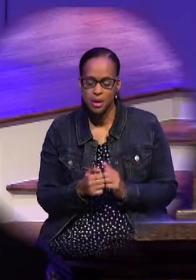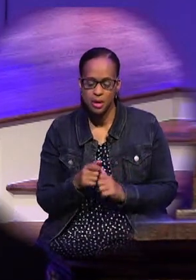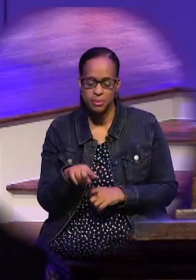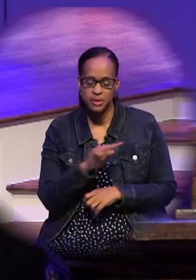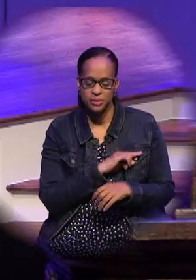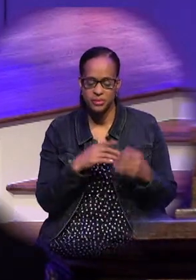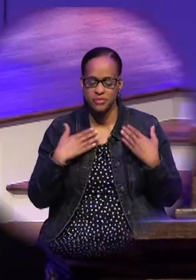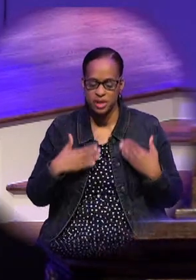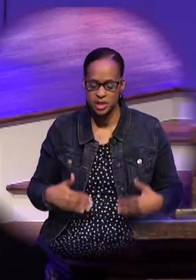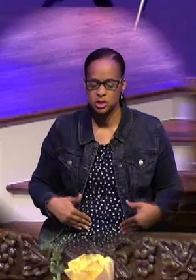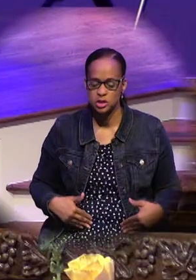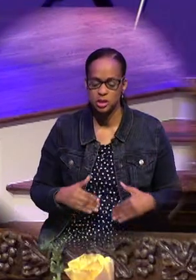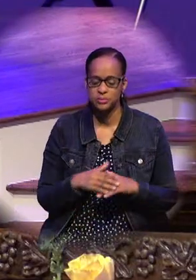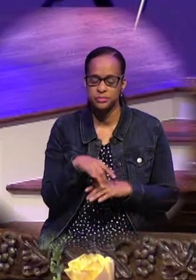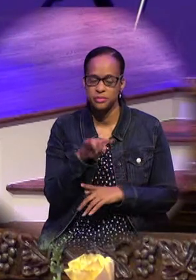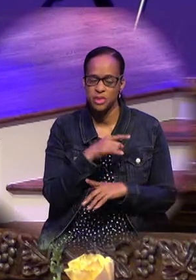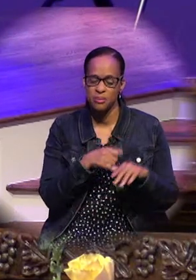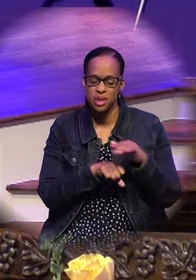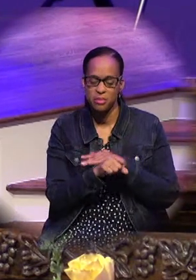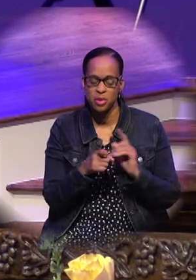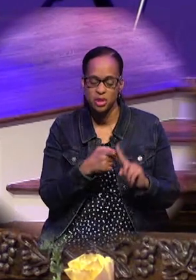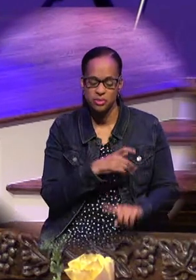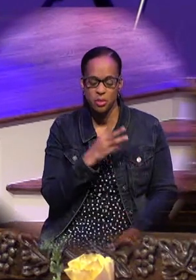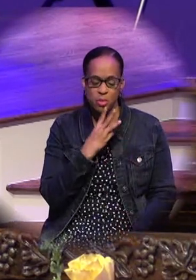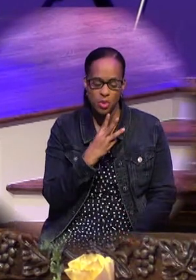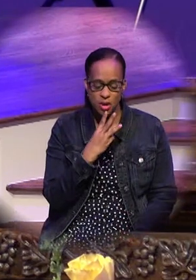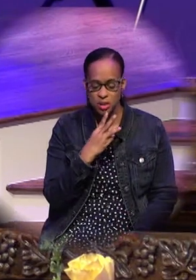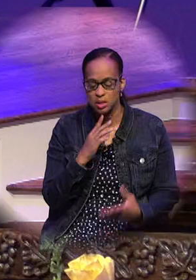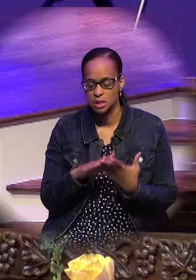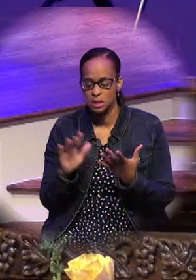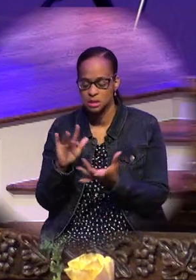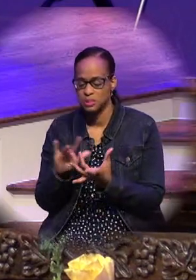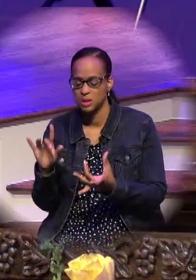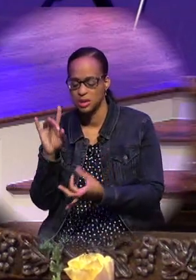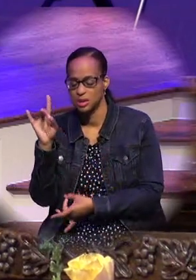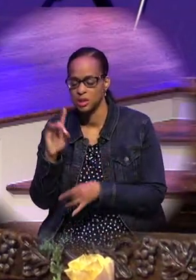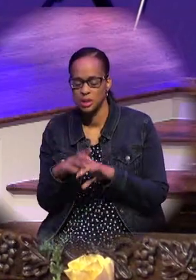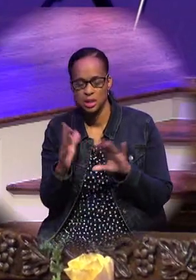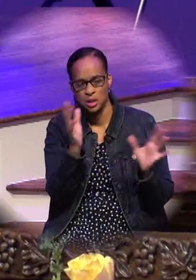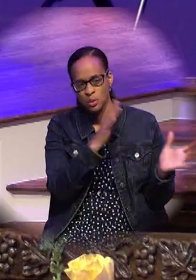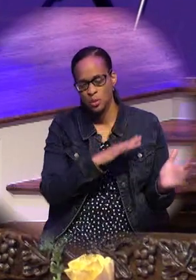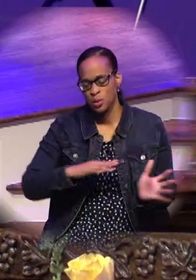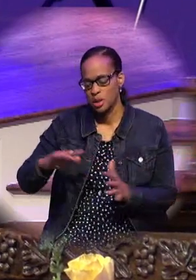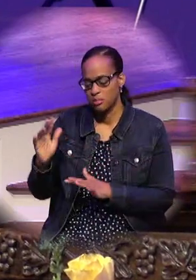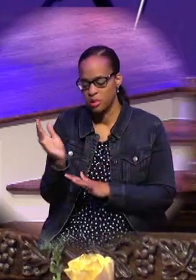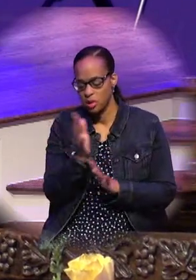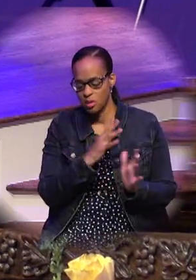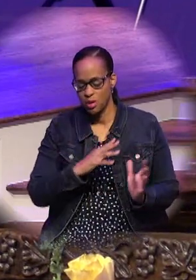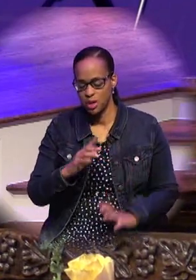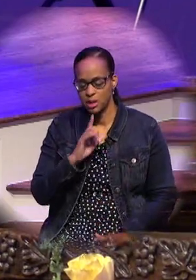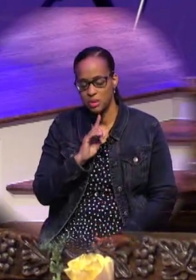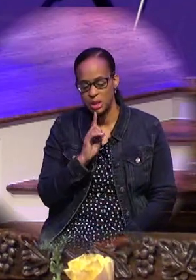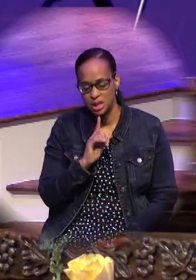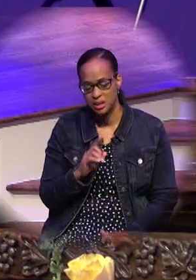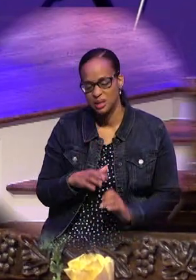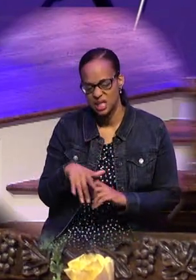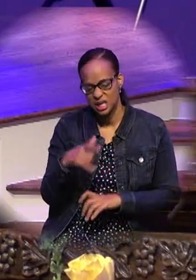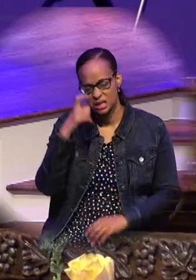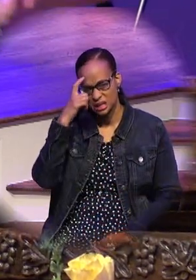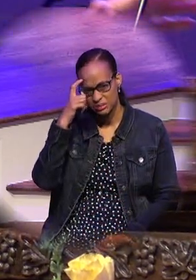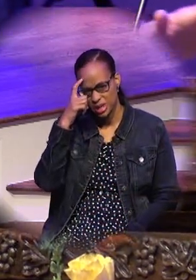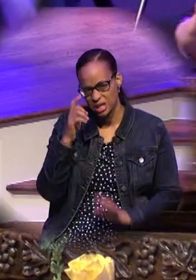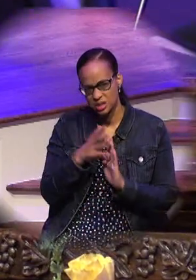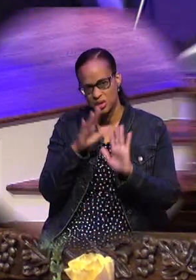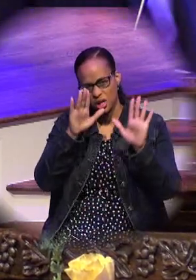flesh, the Spirit being born of water and the Spirit of the wind blowing, would have really probably taken his mind to that